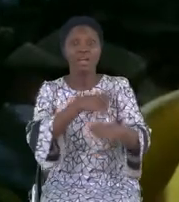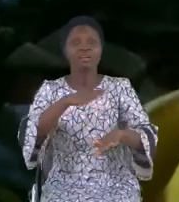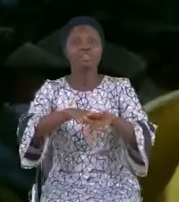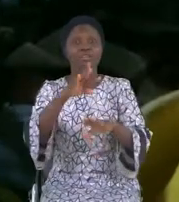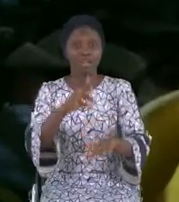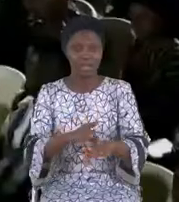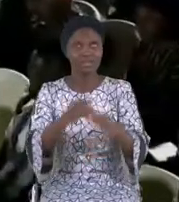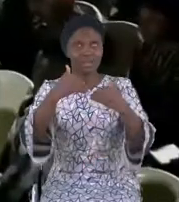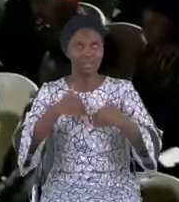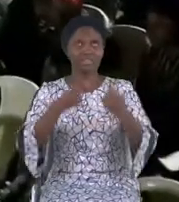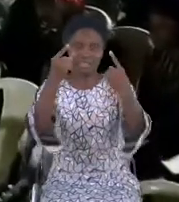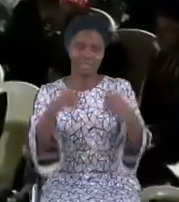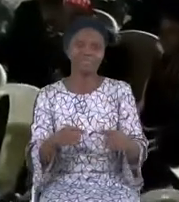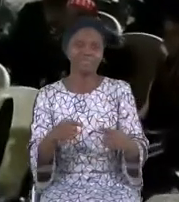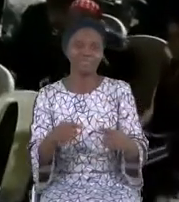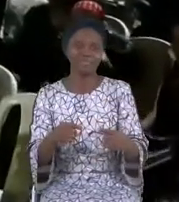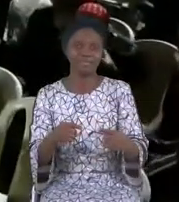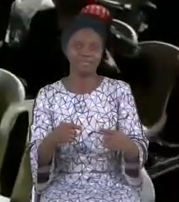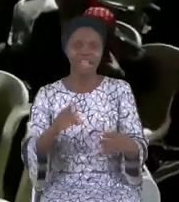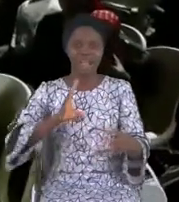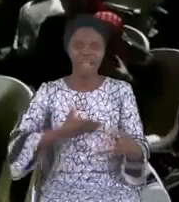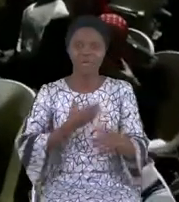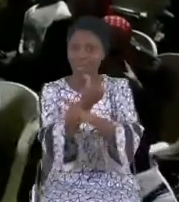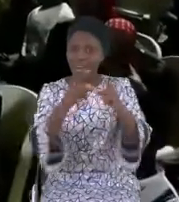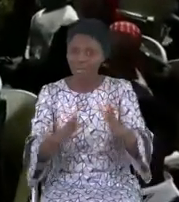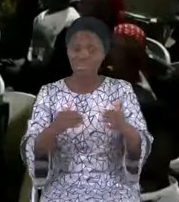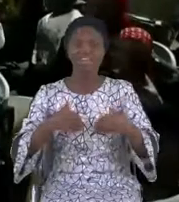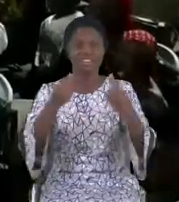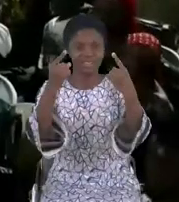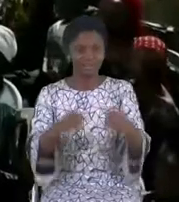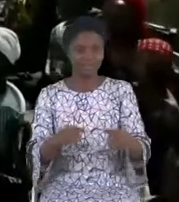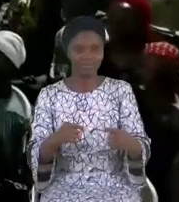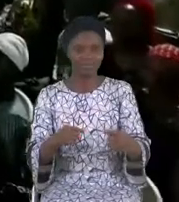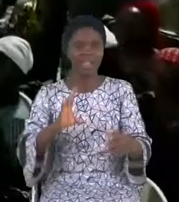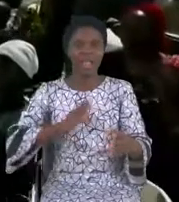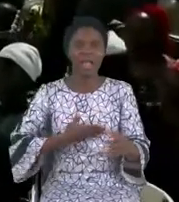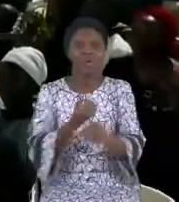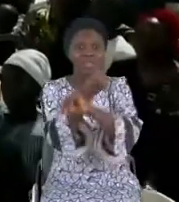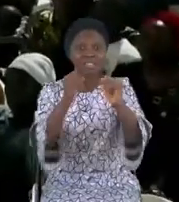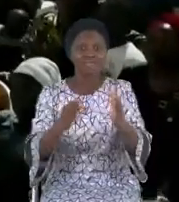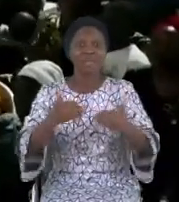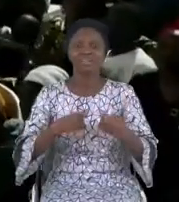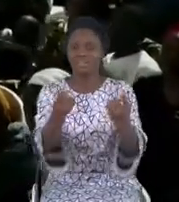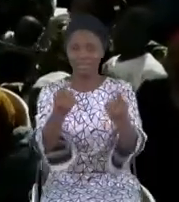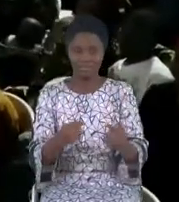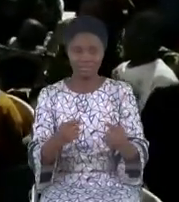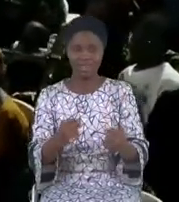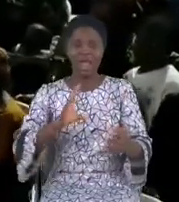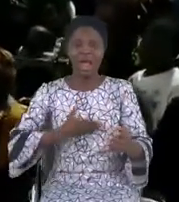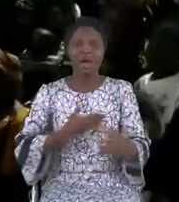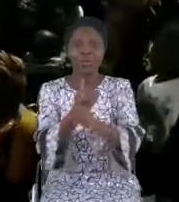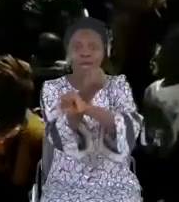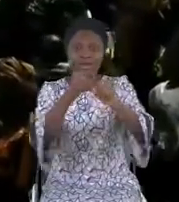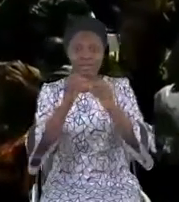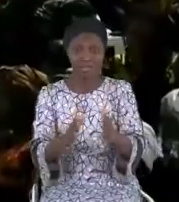come our life brittle has come our savior has come our redeemer has